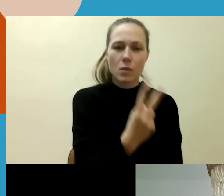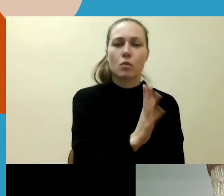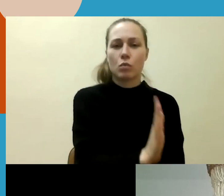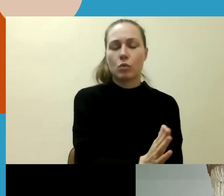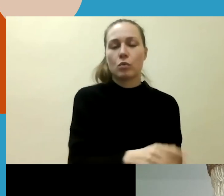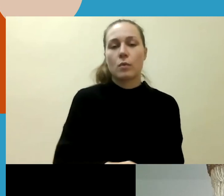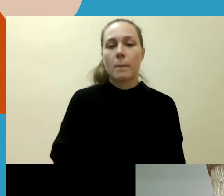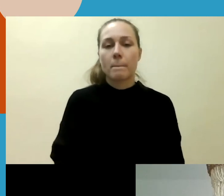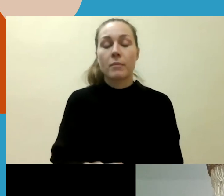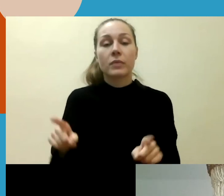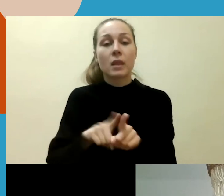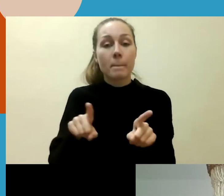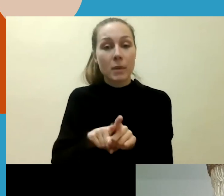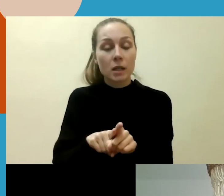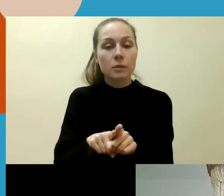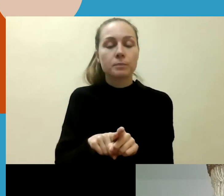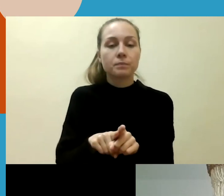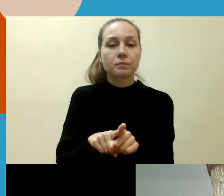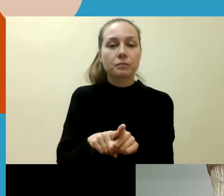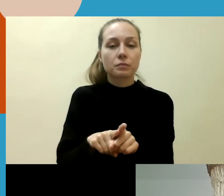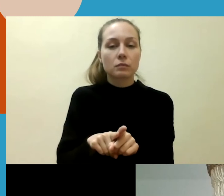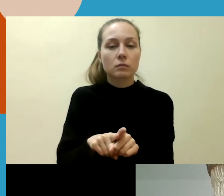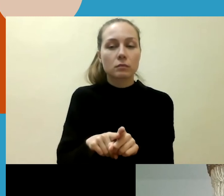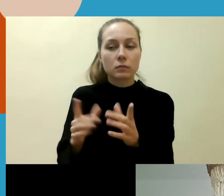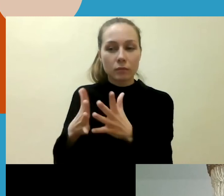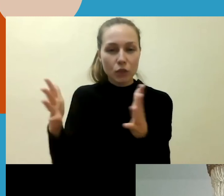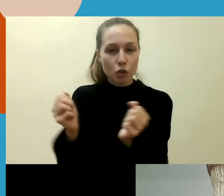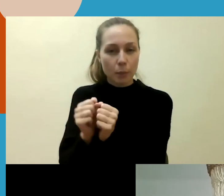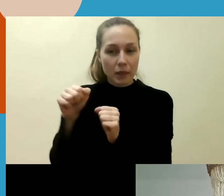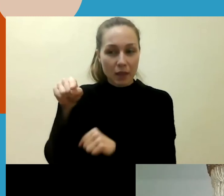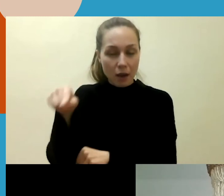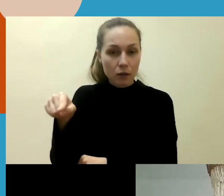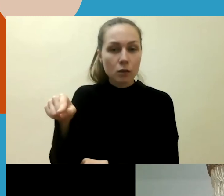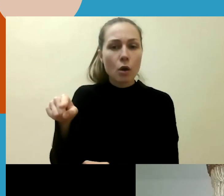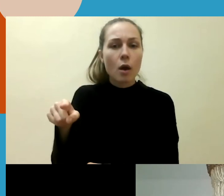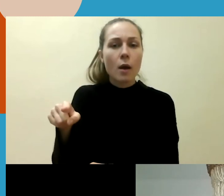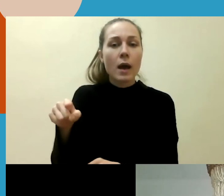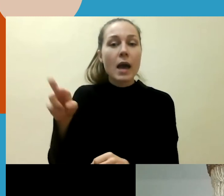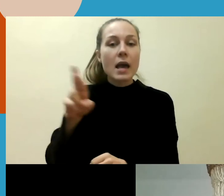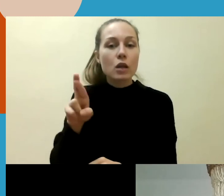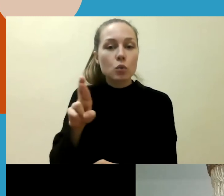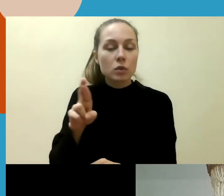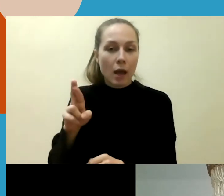look at the experience of the United Kingdom when this matter